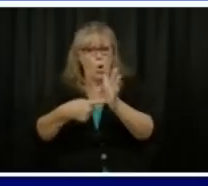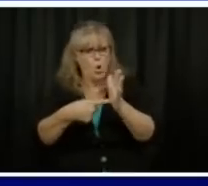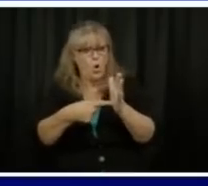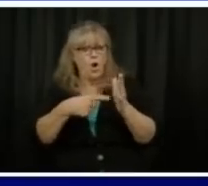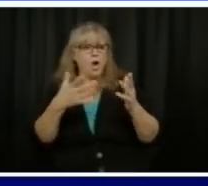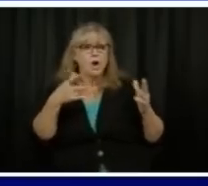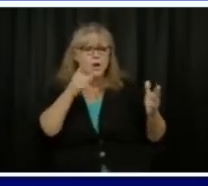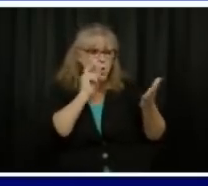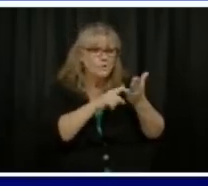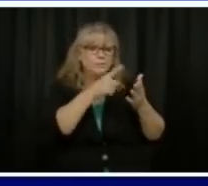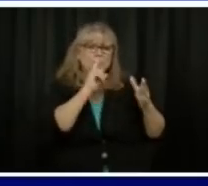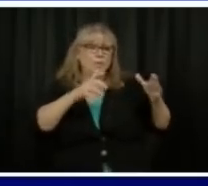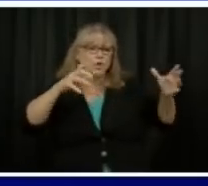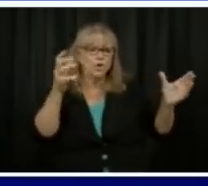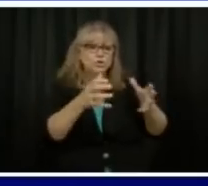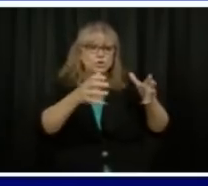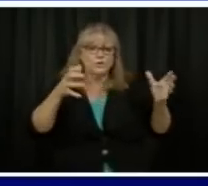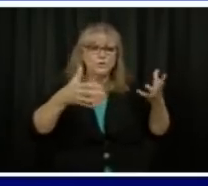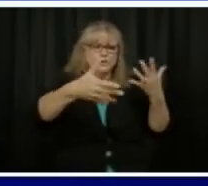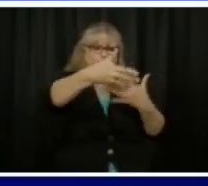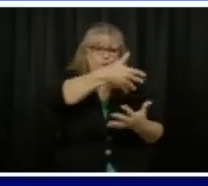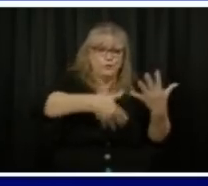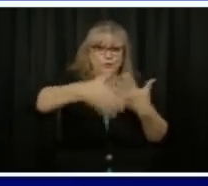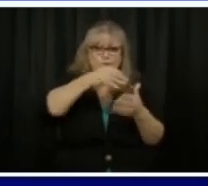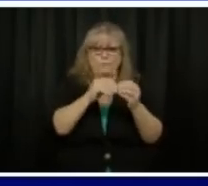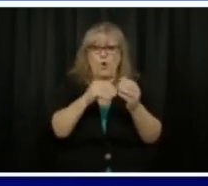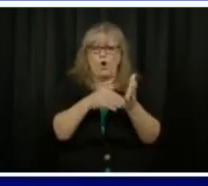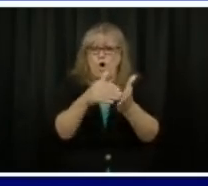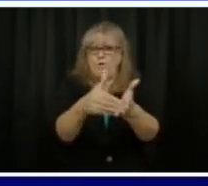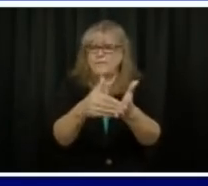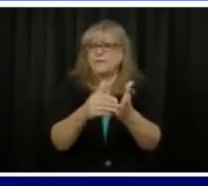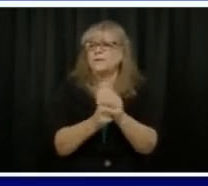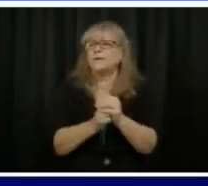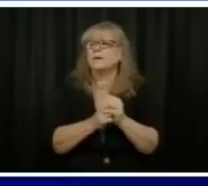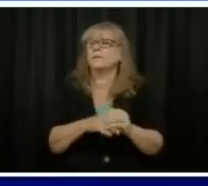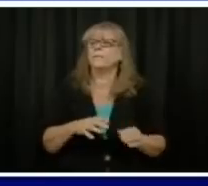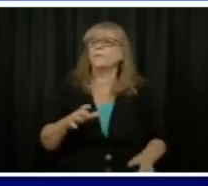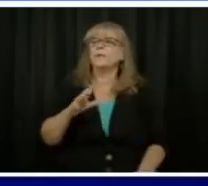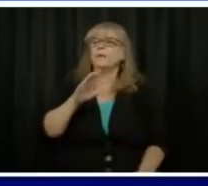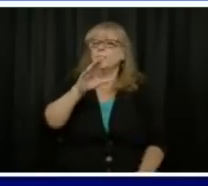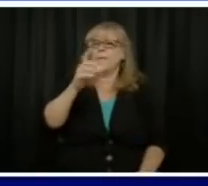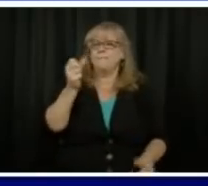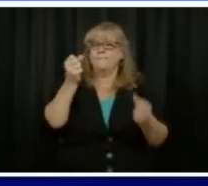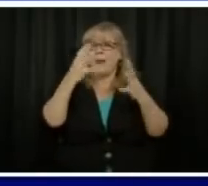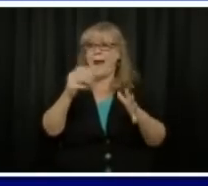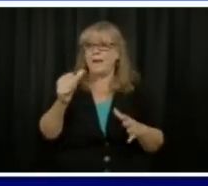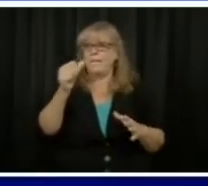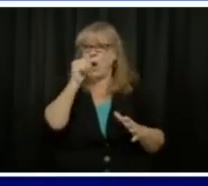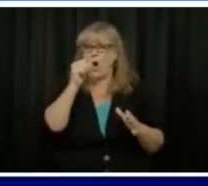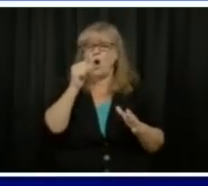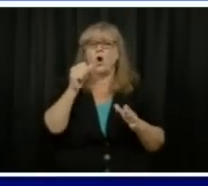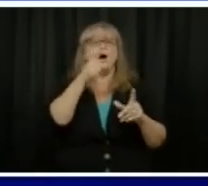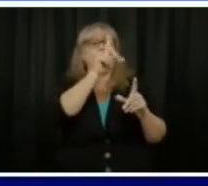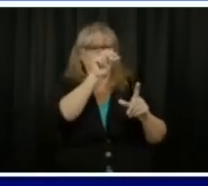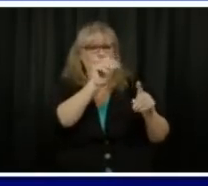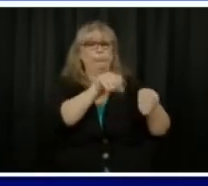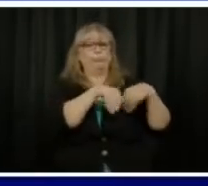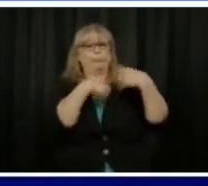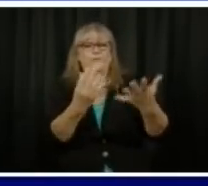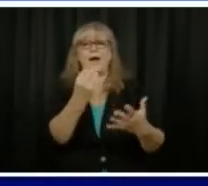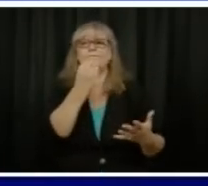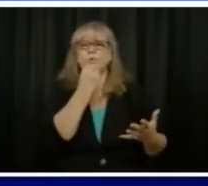Remember, we are getting at proxies here. We for a bar to be open, in many parts of our state, they can actually just be flat out open. But in the Denver metro area, they're